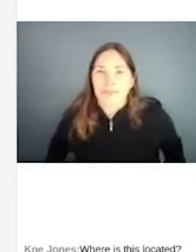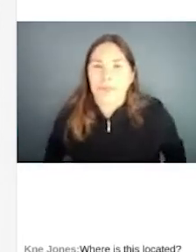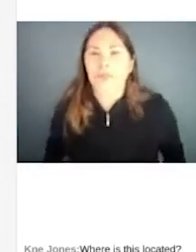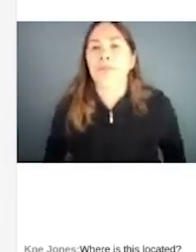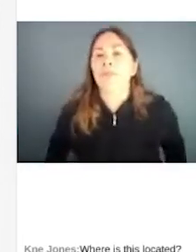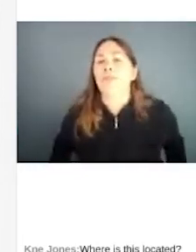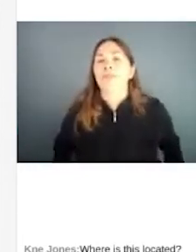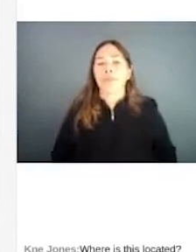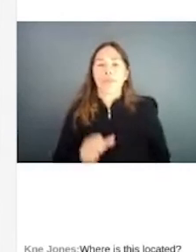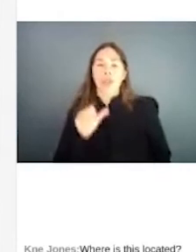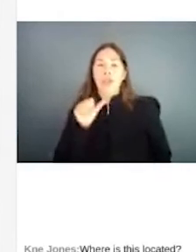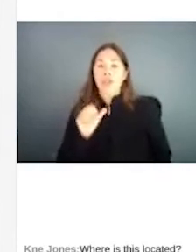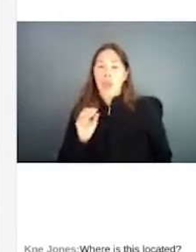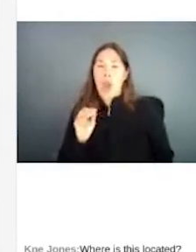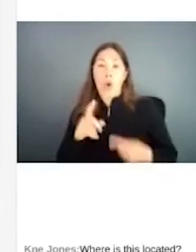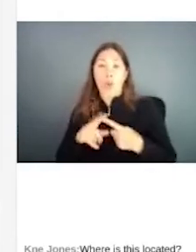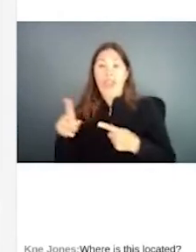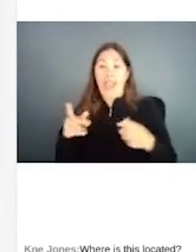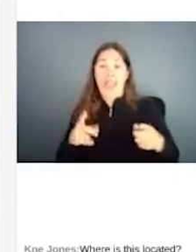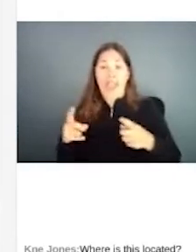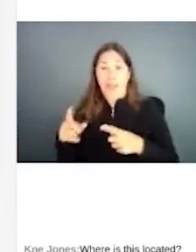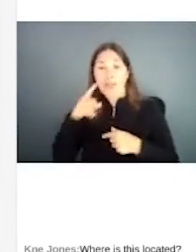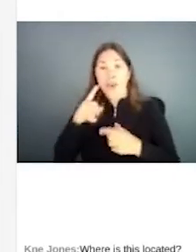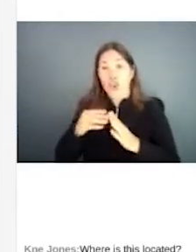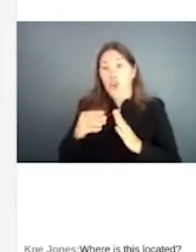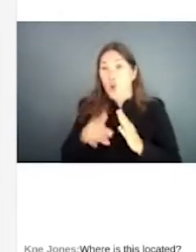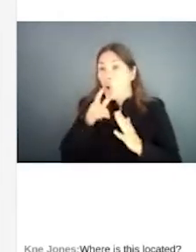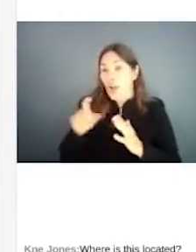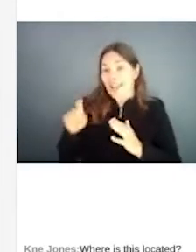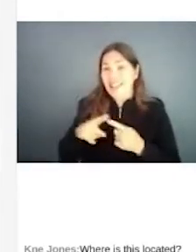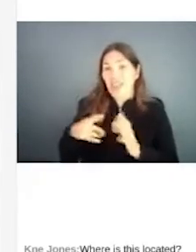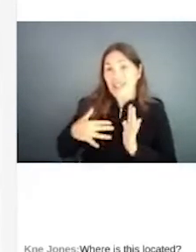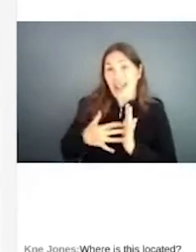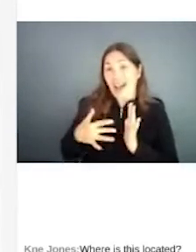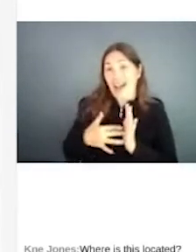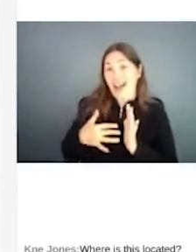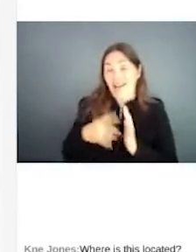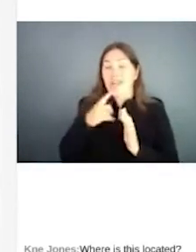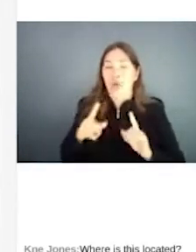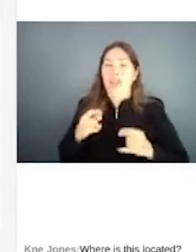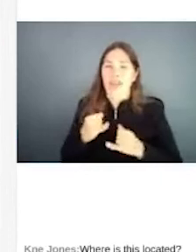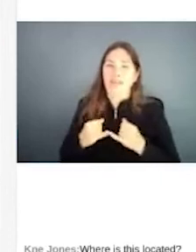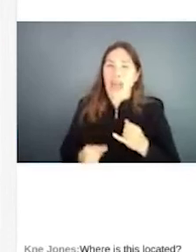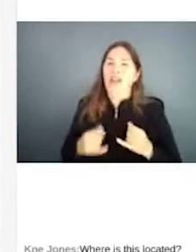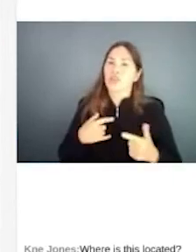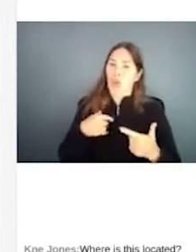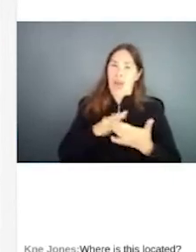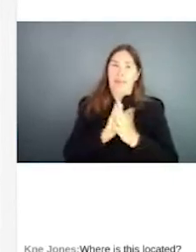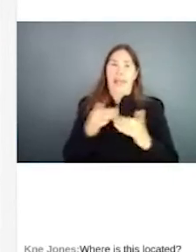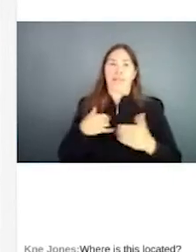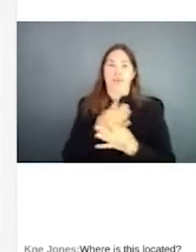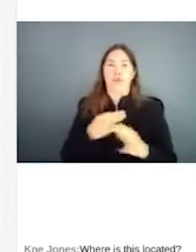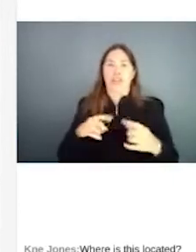So when that was happening for the students that needed to study for the final, it really helped free me up to